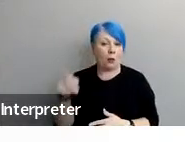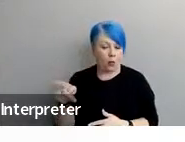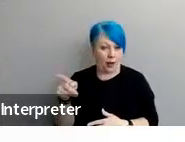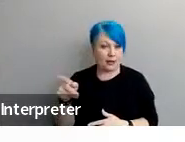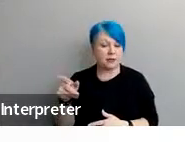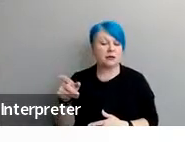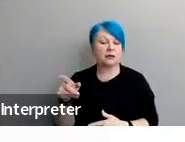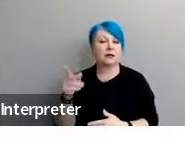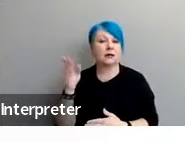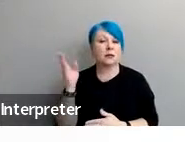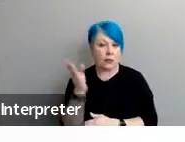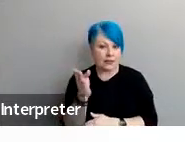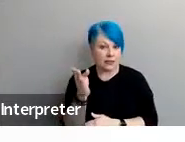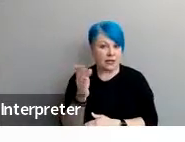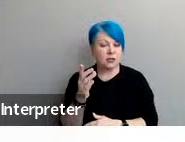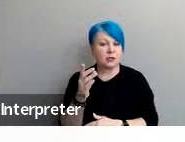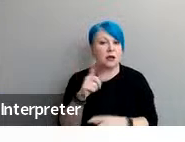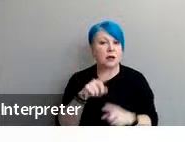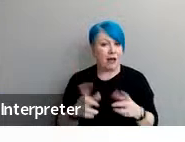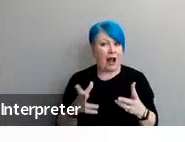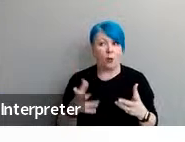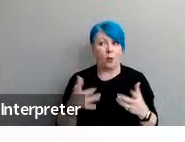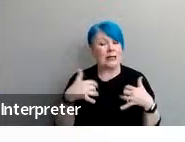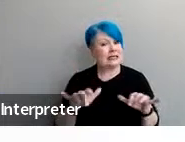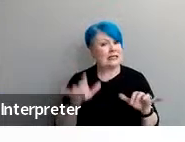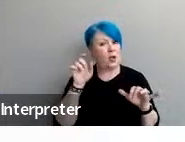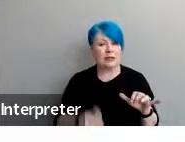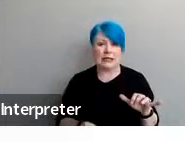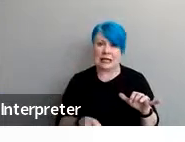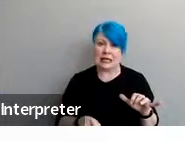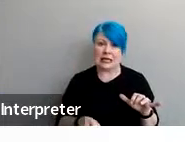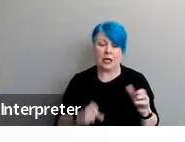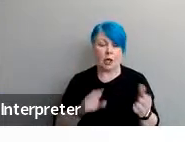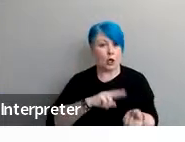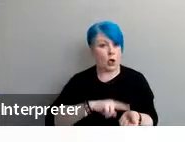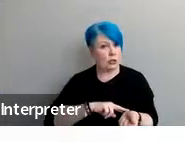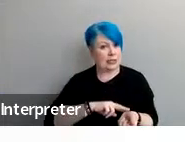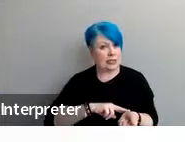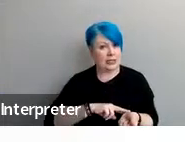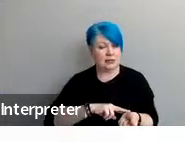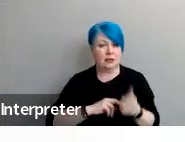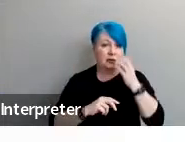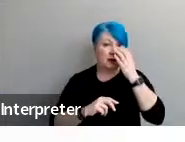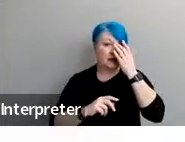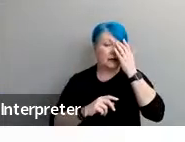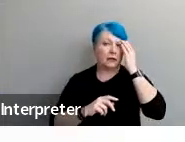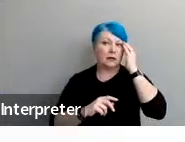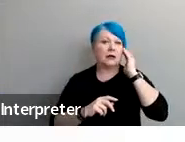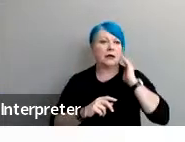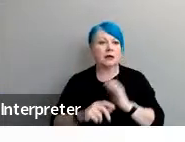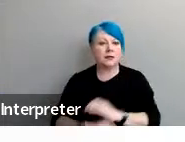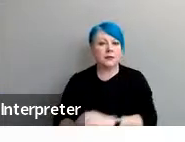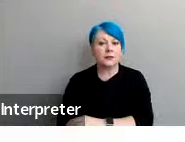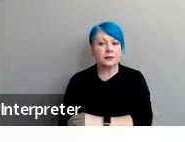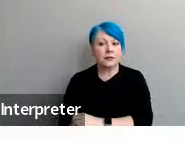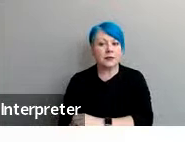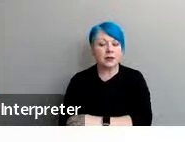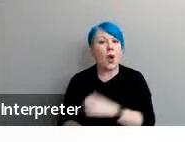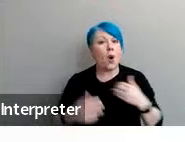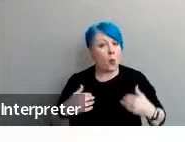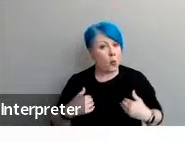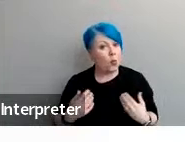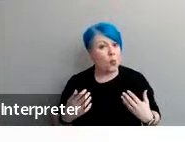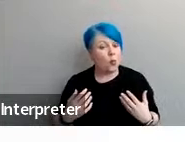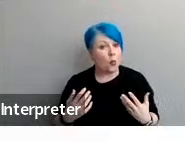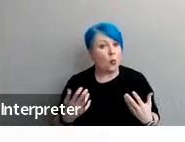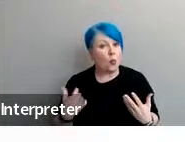to say we are still at a significant need of nurses. The uniqueness about some of our programs is the amount of students that need medical